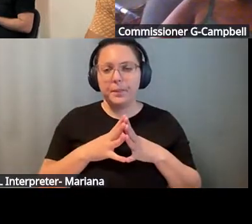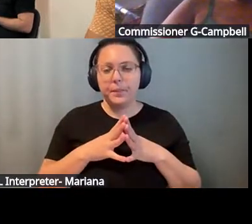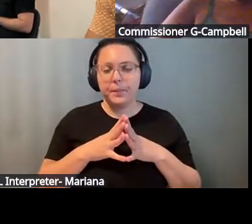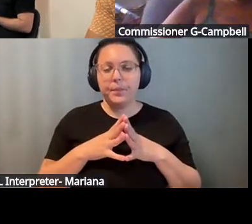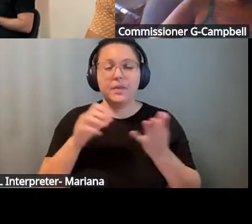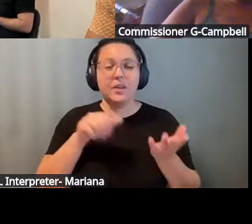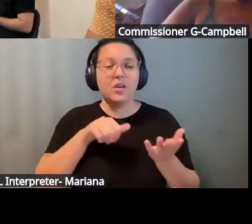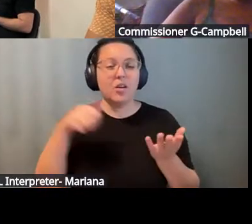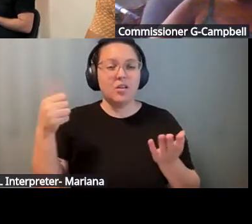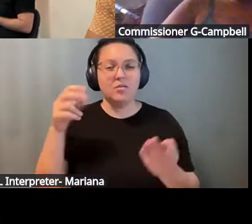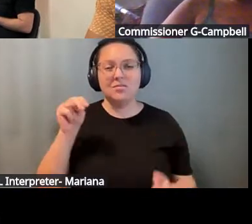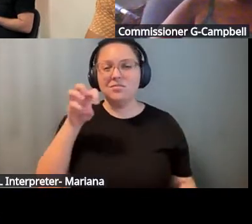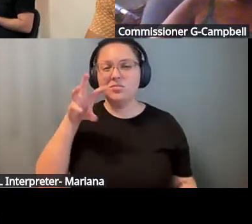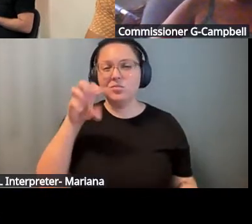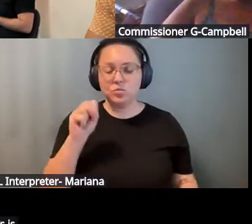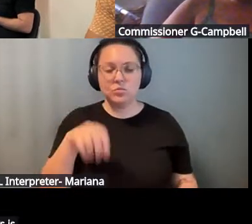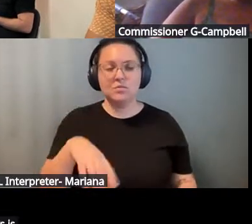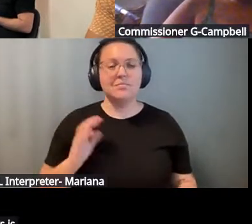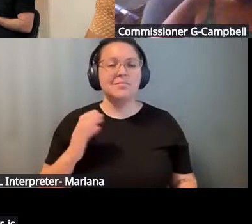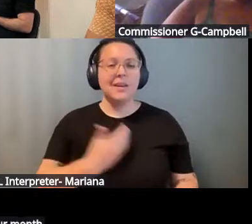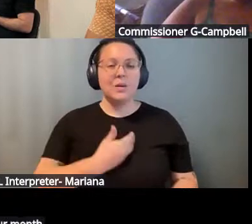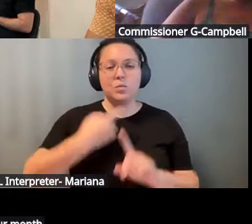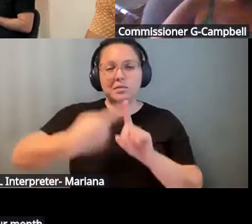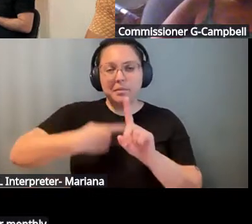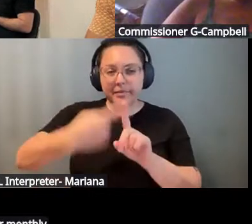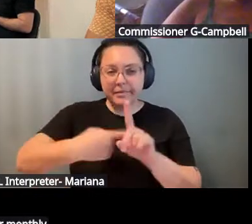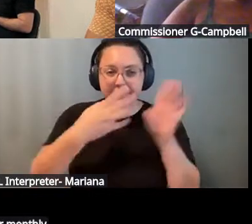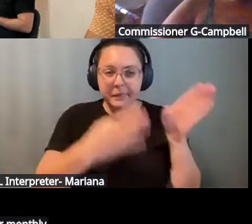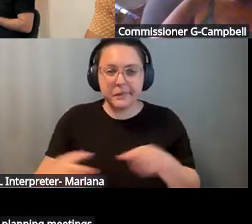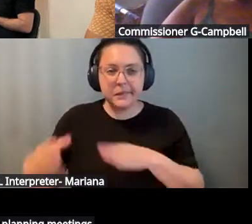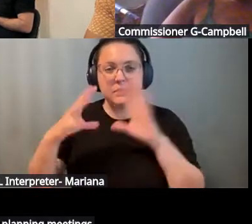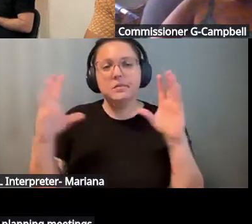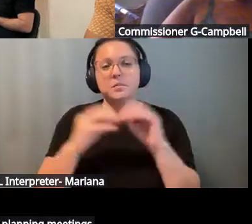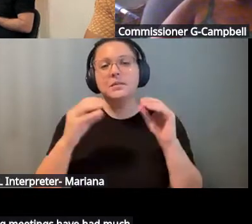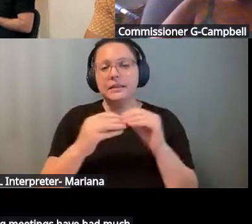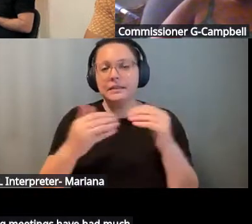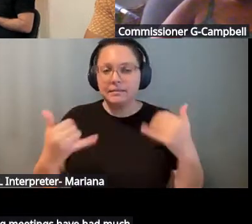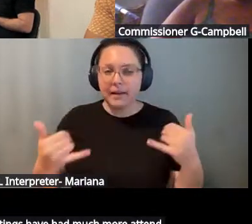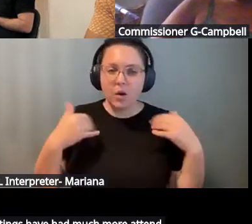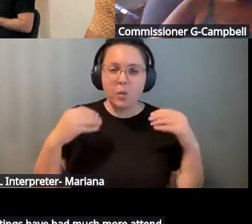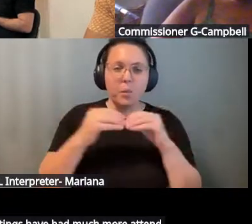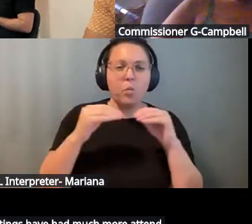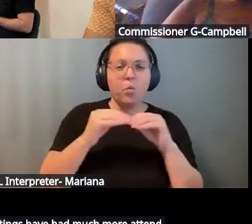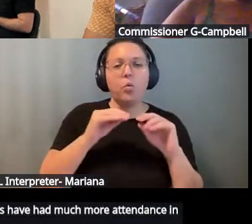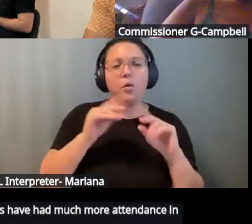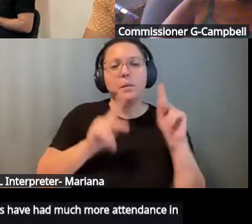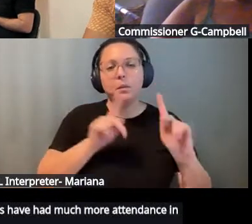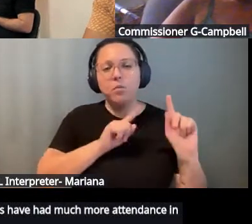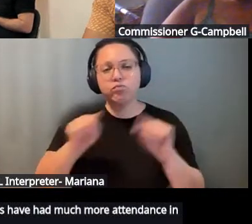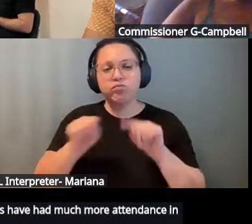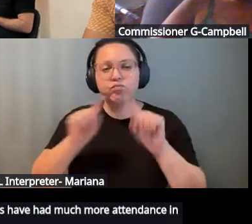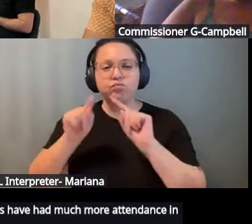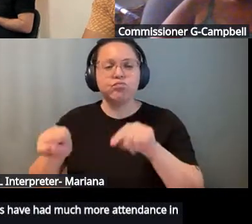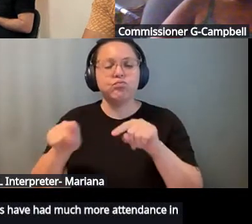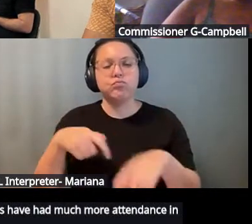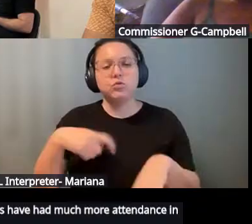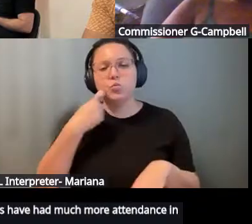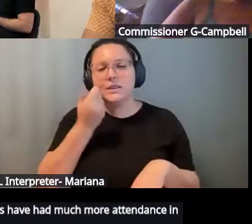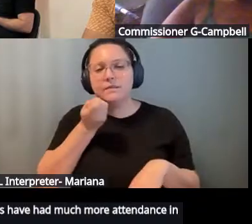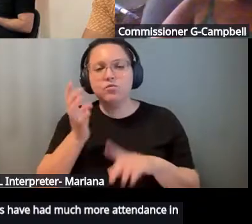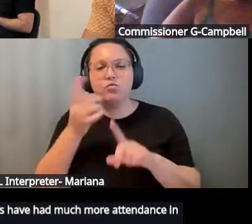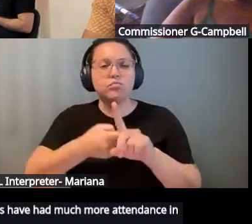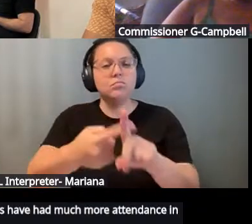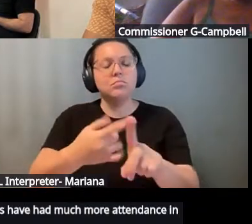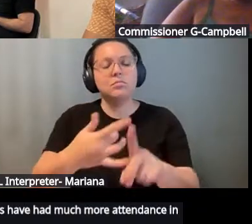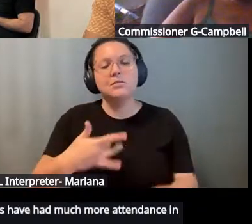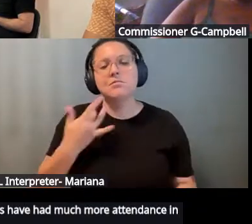other news is our monthly planning meetings have had much more attendance in the last few months, and I feel really good